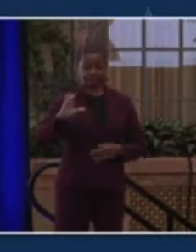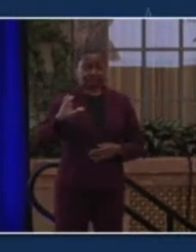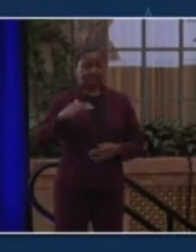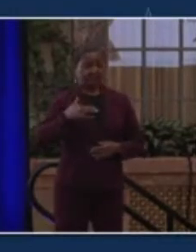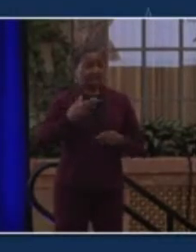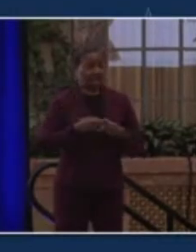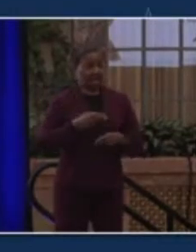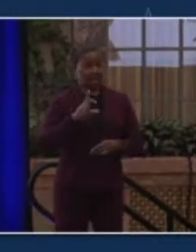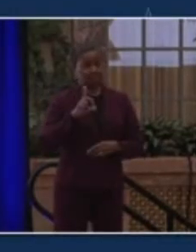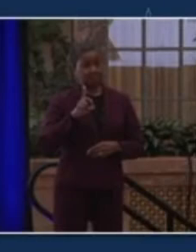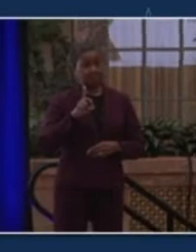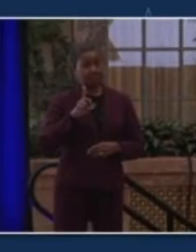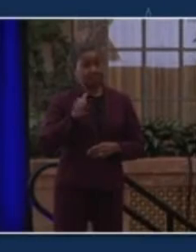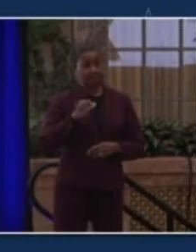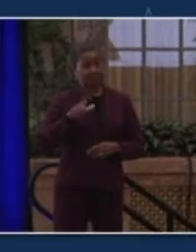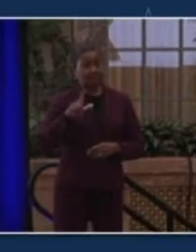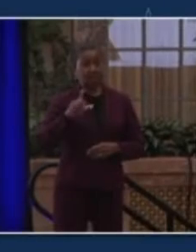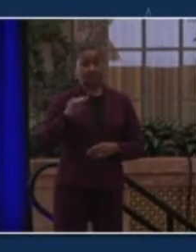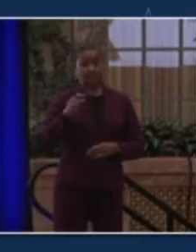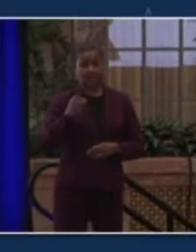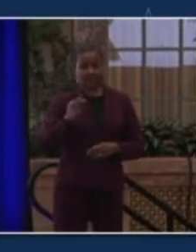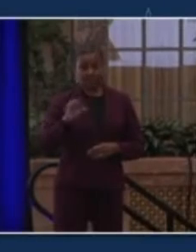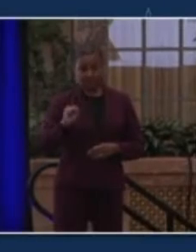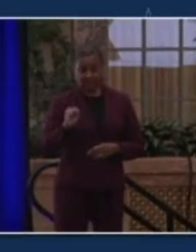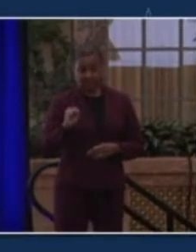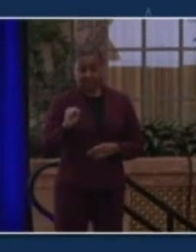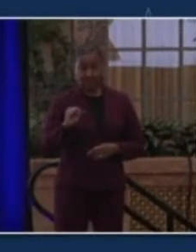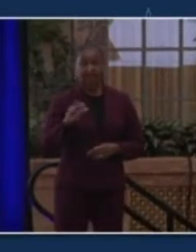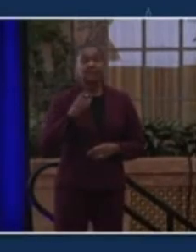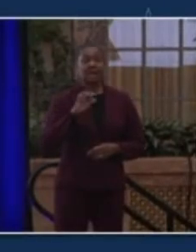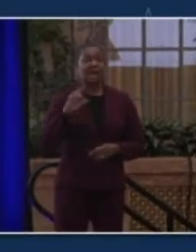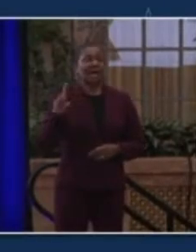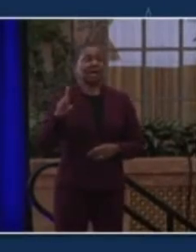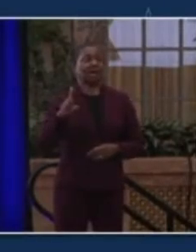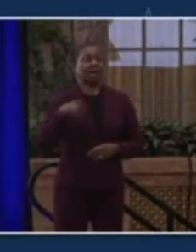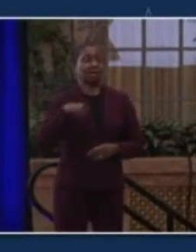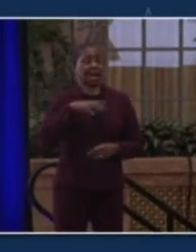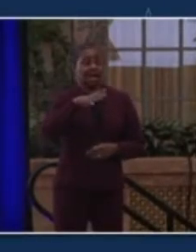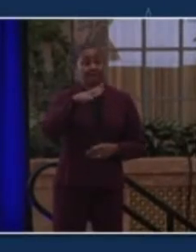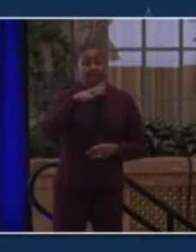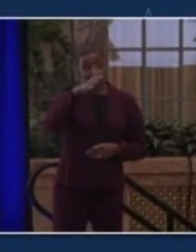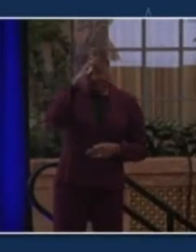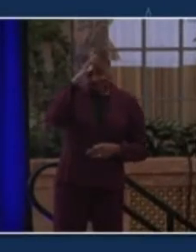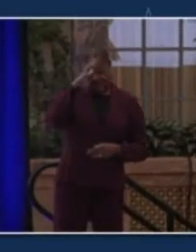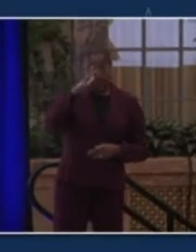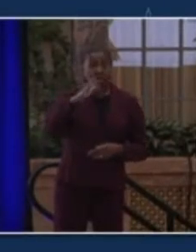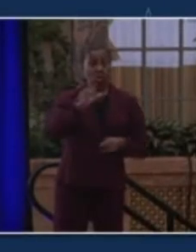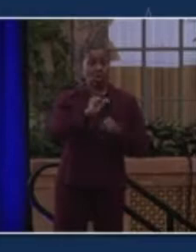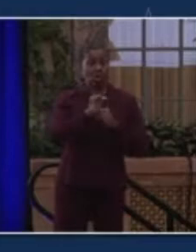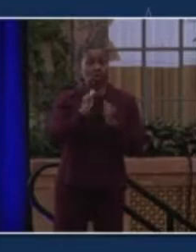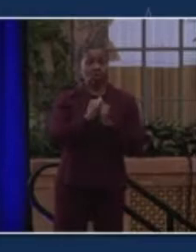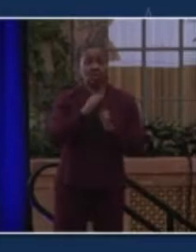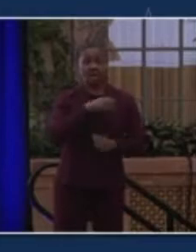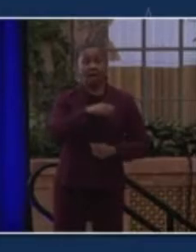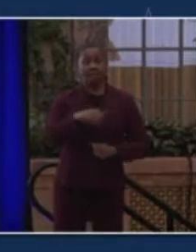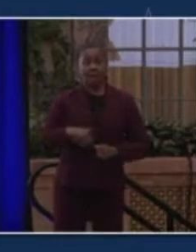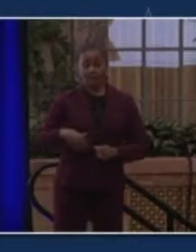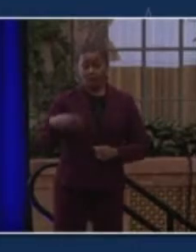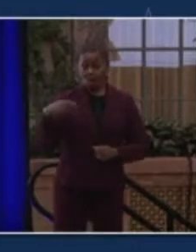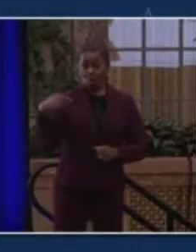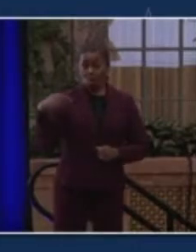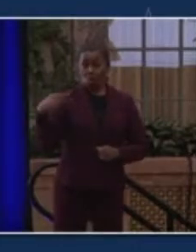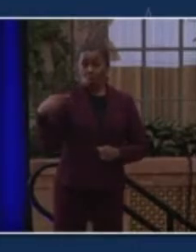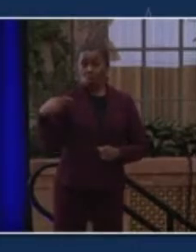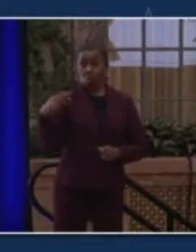name is Daryl Tom. My dad was Ping Tom, who worked with Mayor Washington. And